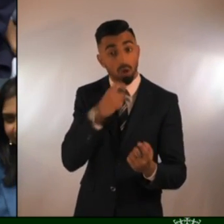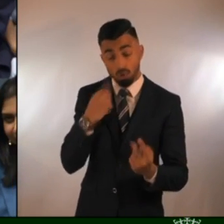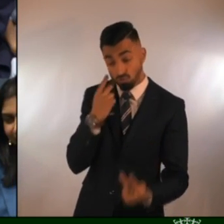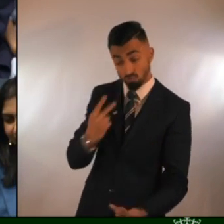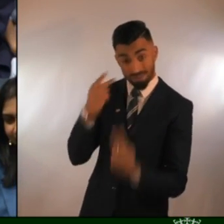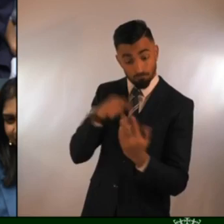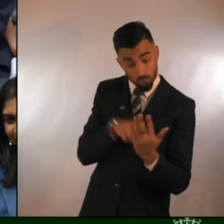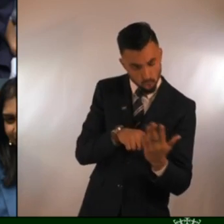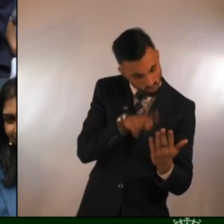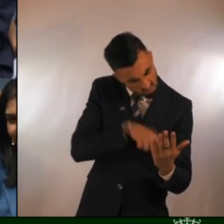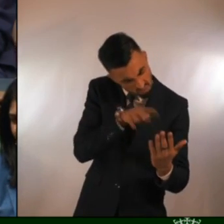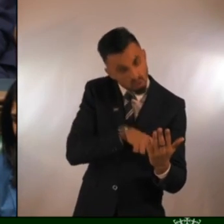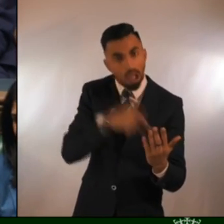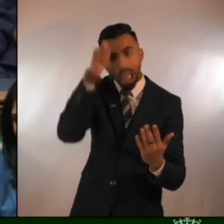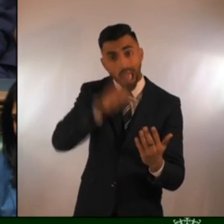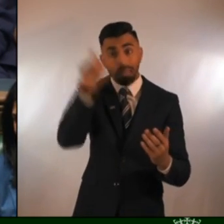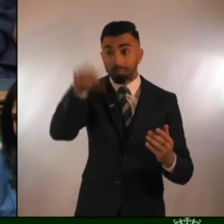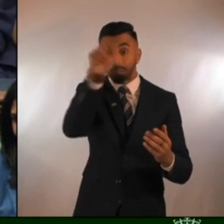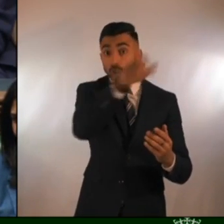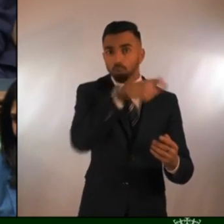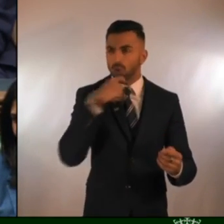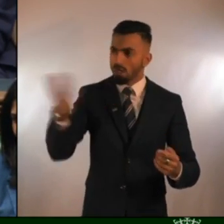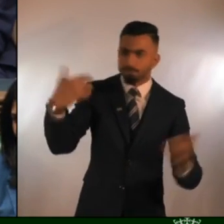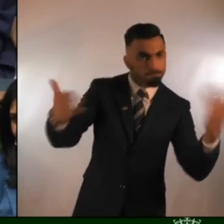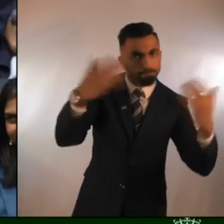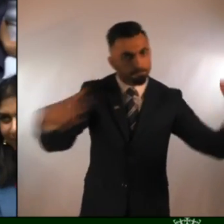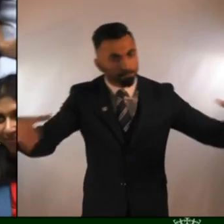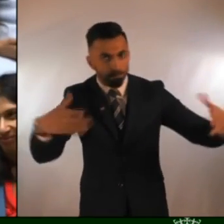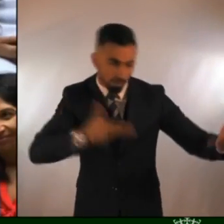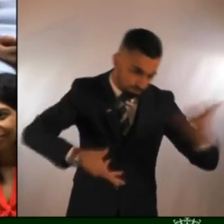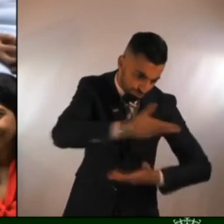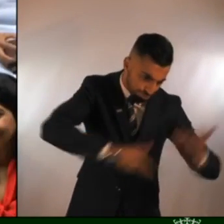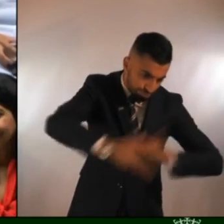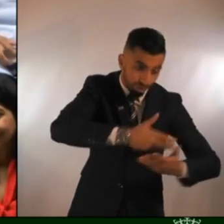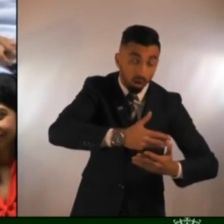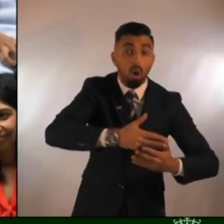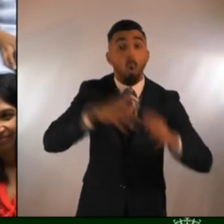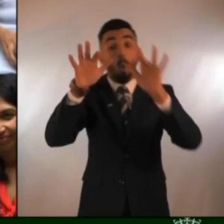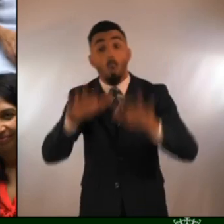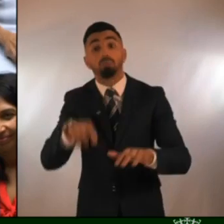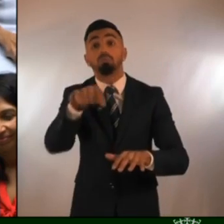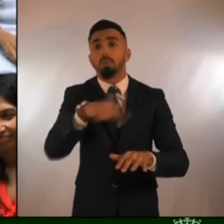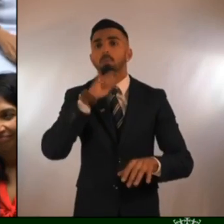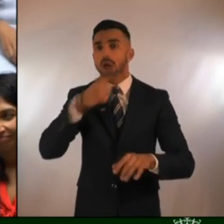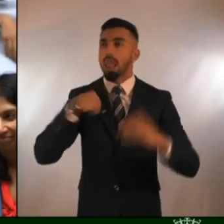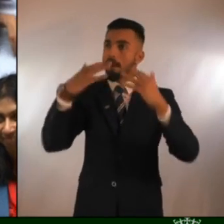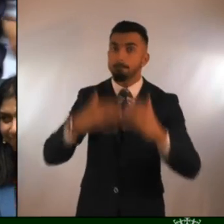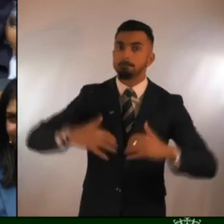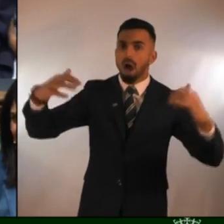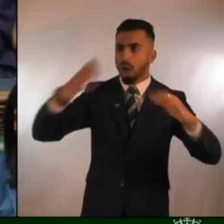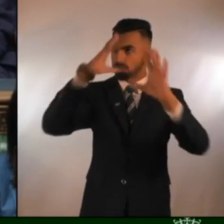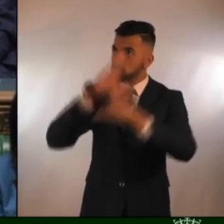consulting widely with a range of experts, and will report back in the autumn if I conclude that any changes are necessary.